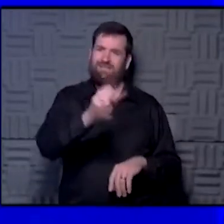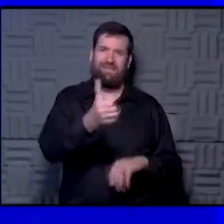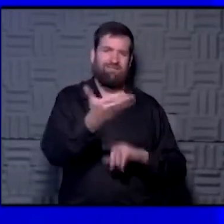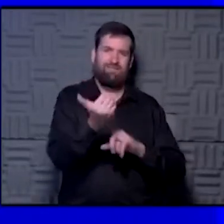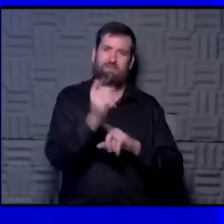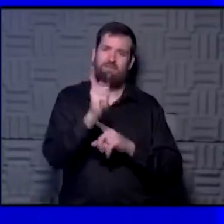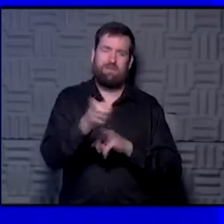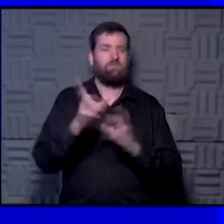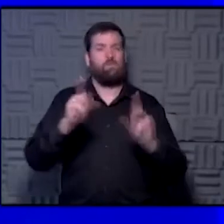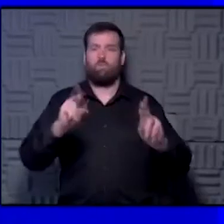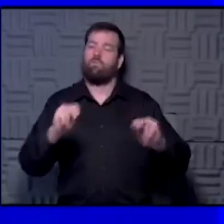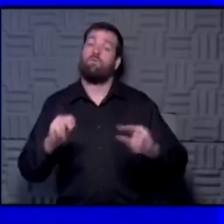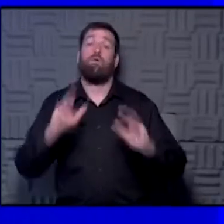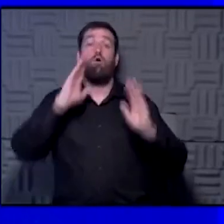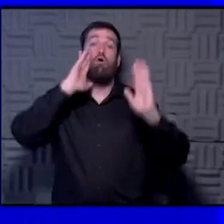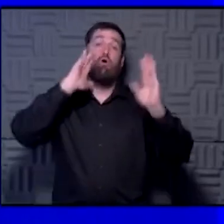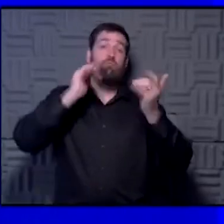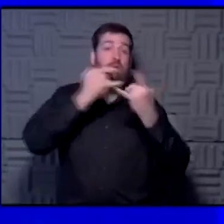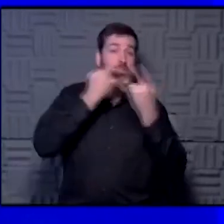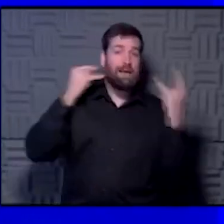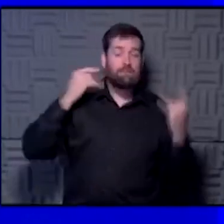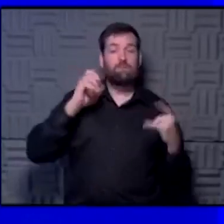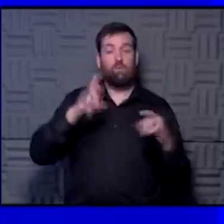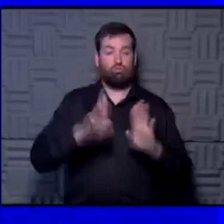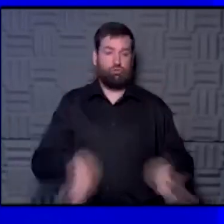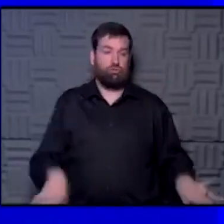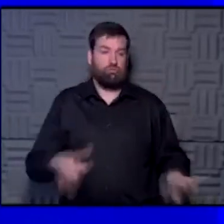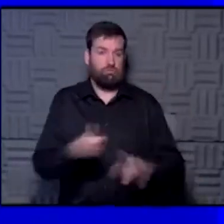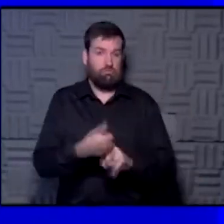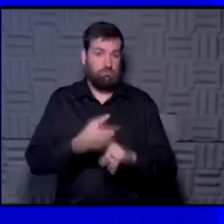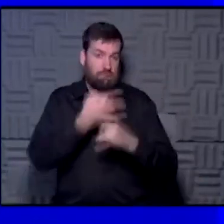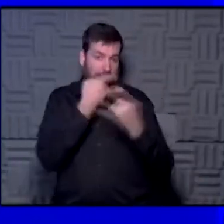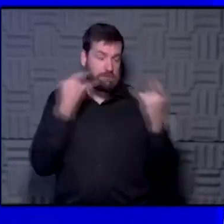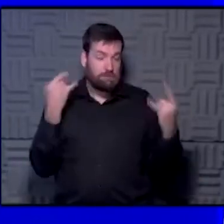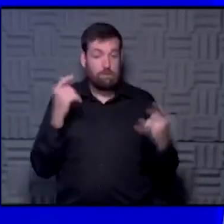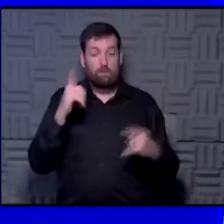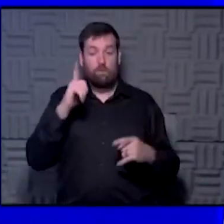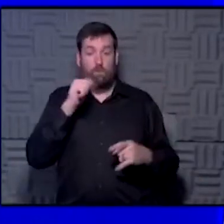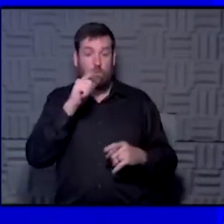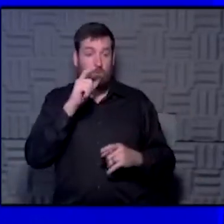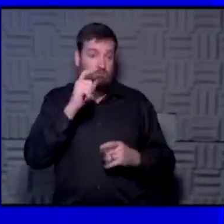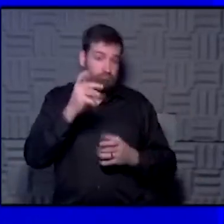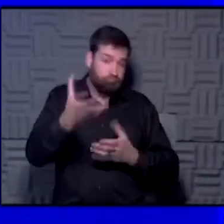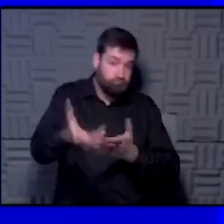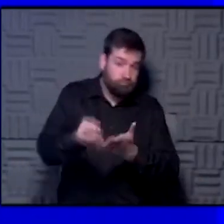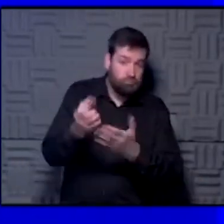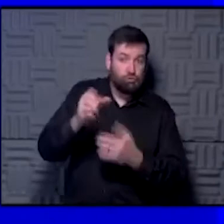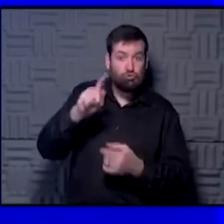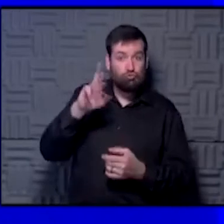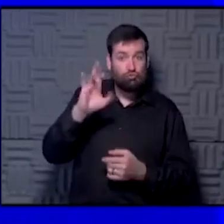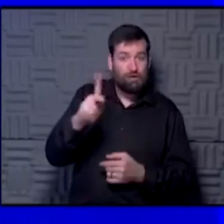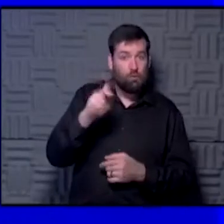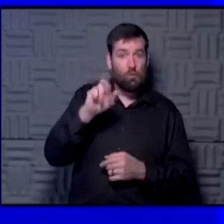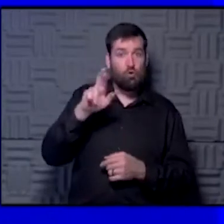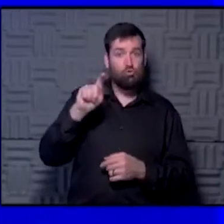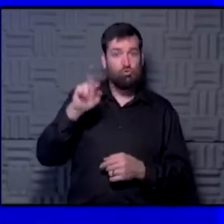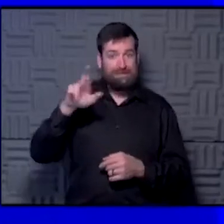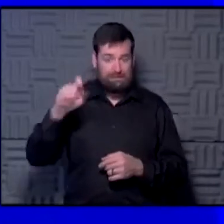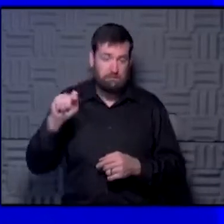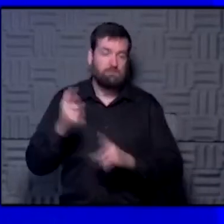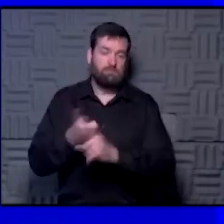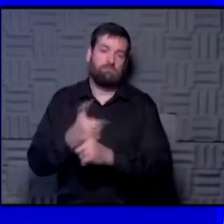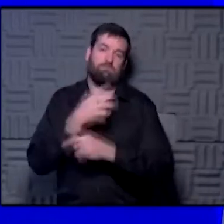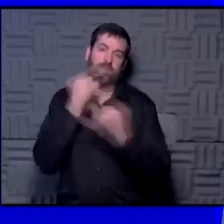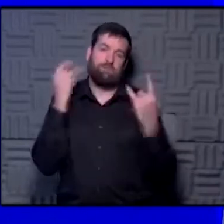minutes. Hopefully you'll have a mask on, or your children will have a mask on, and the person doing the trick-or-treating will have a mask on as well. More important, I